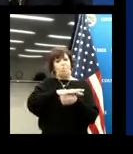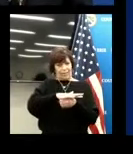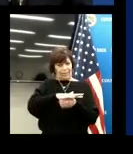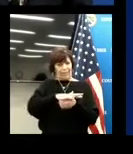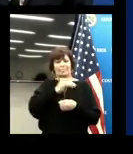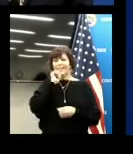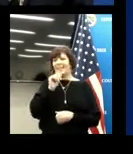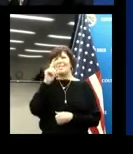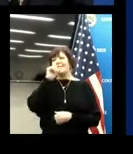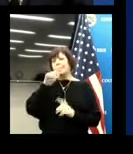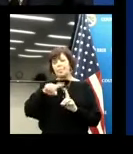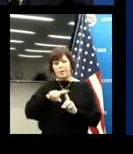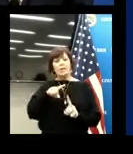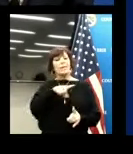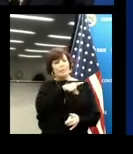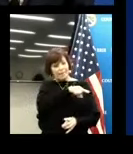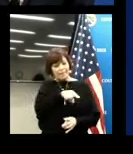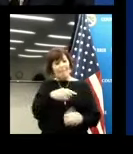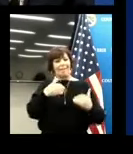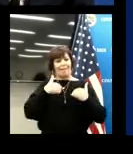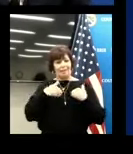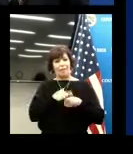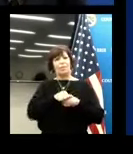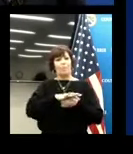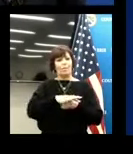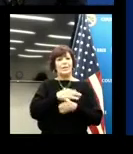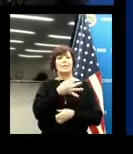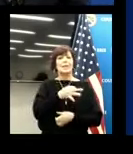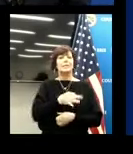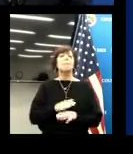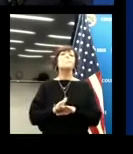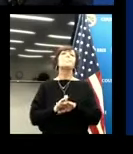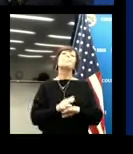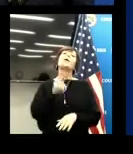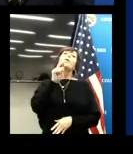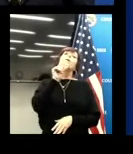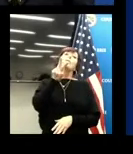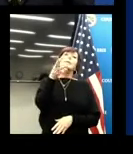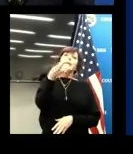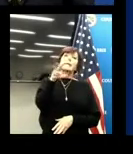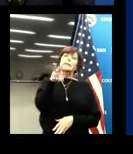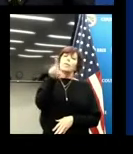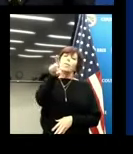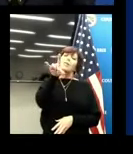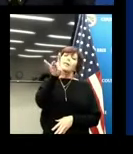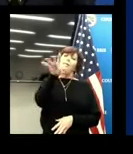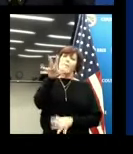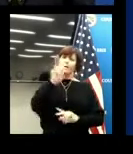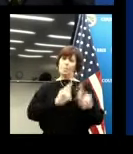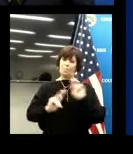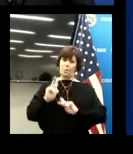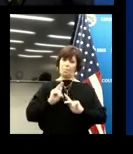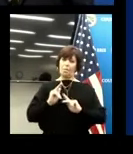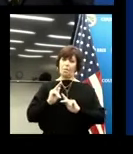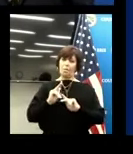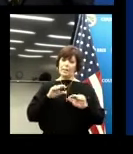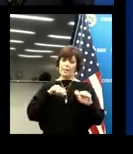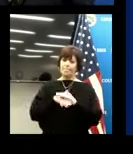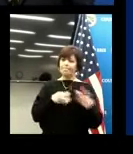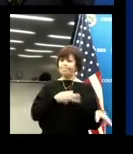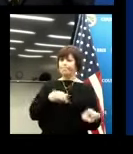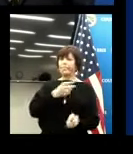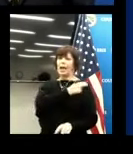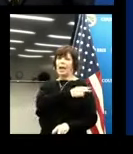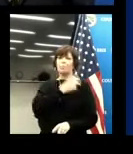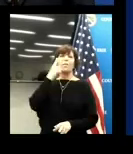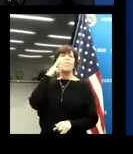individuals had COVID-19 at the time of their death. On November 16th, there were 185 individuals admitted to Western New York hospitals